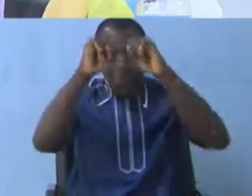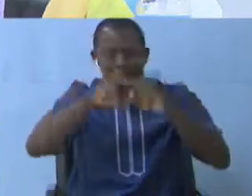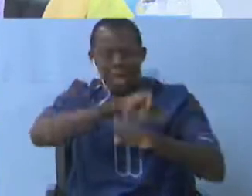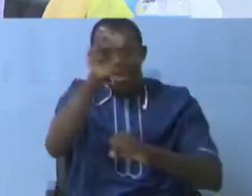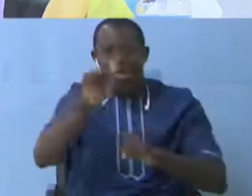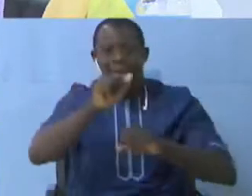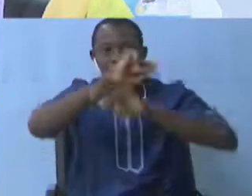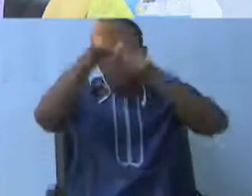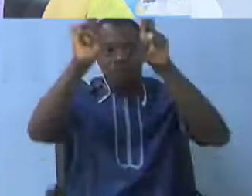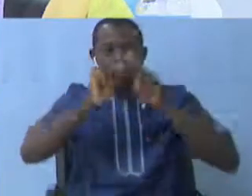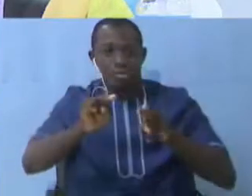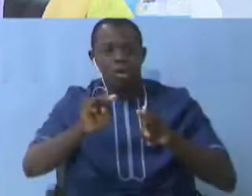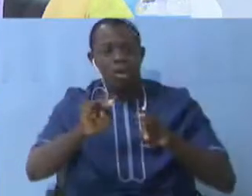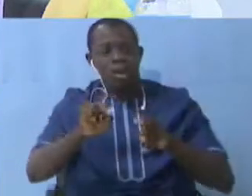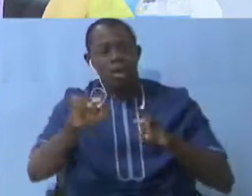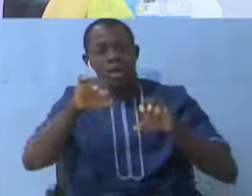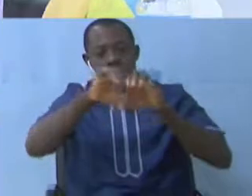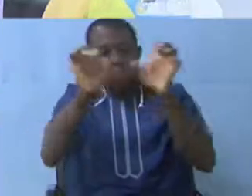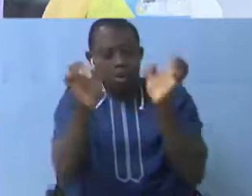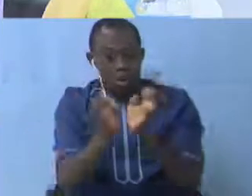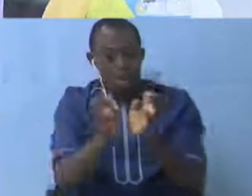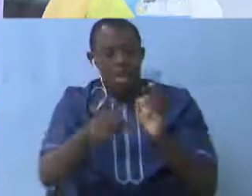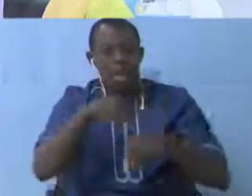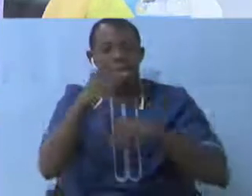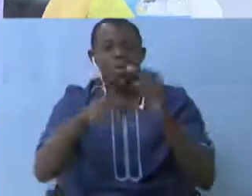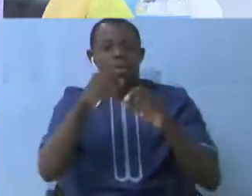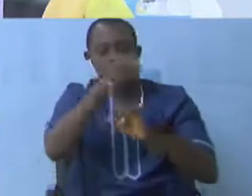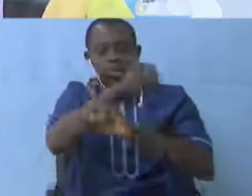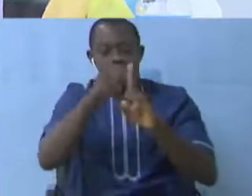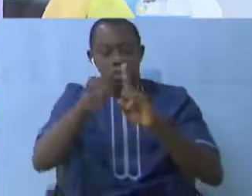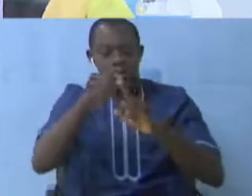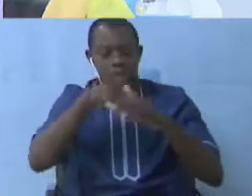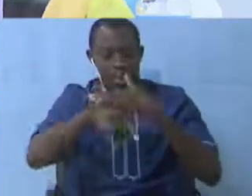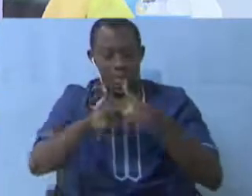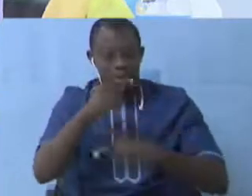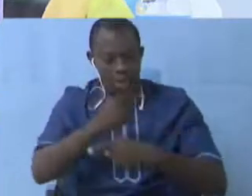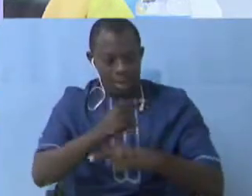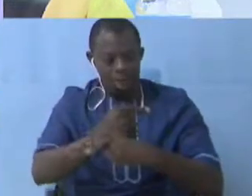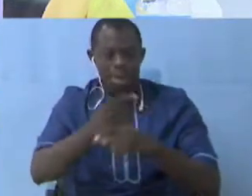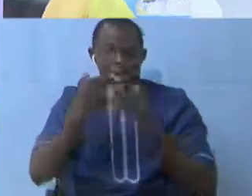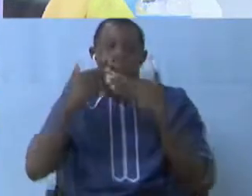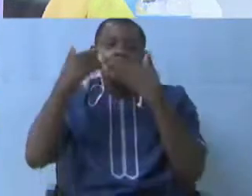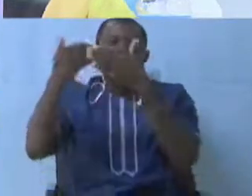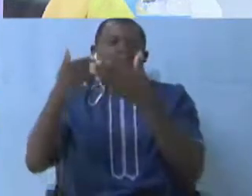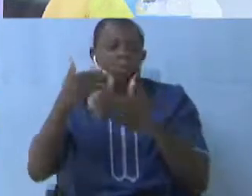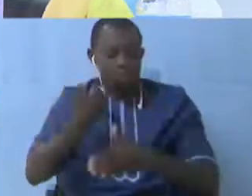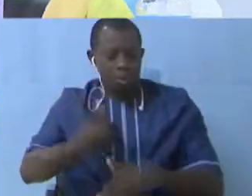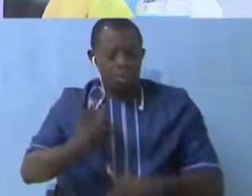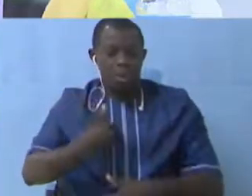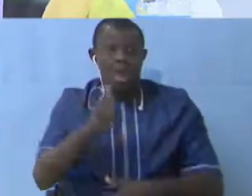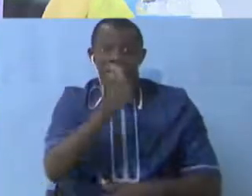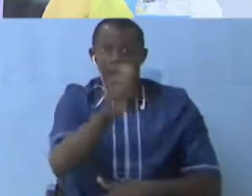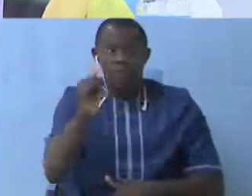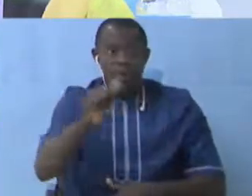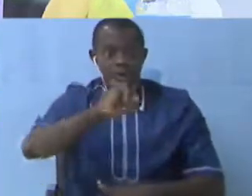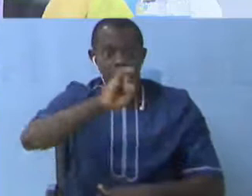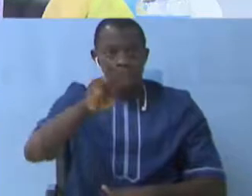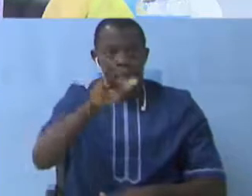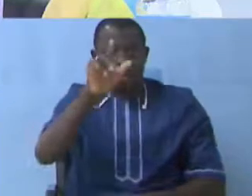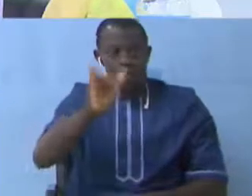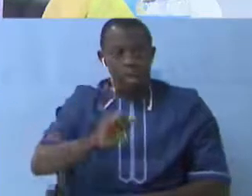community, their attention on the situation in the Gambia. Pour rek delluwaat xel ñi nga xam ne ñooy nguur gi ak ñi ci